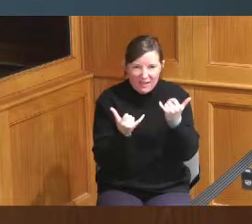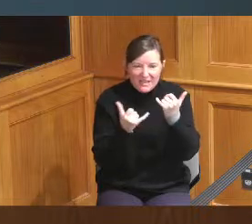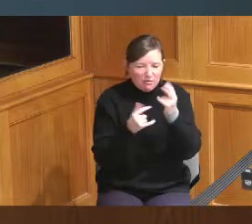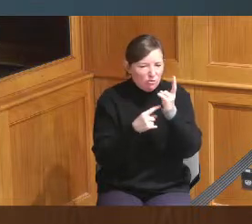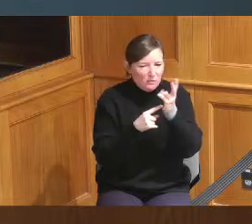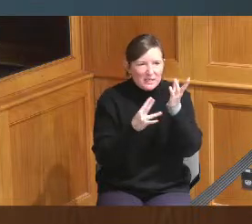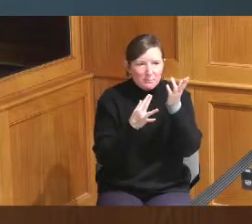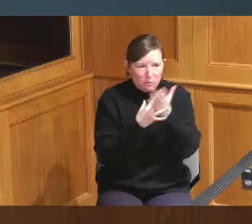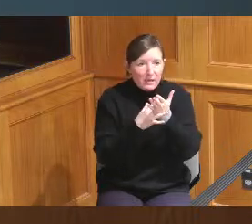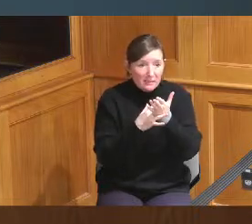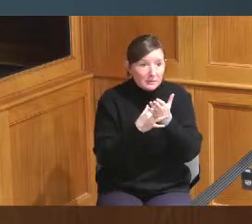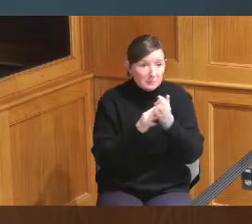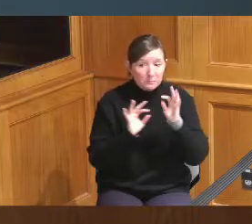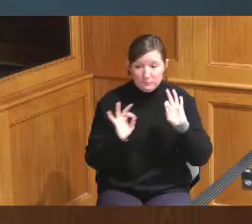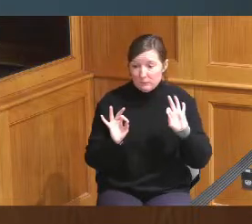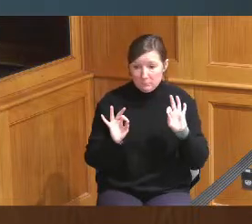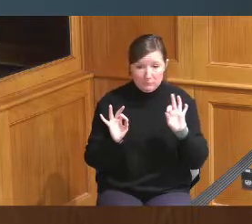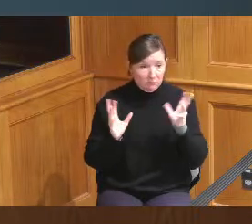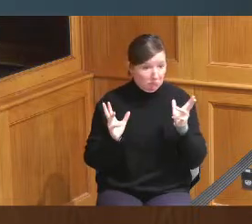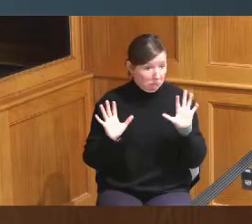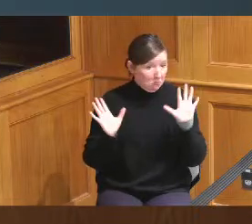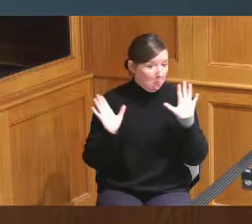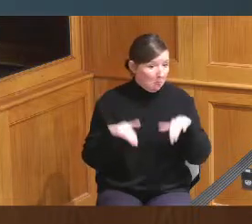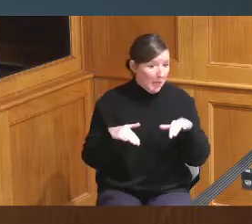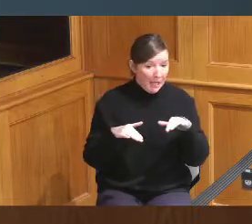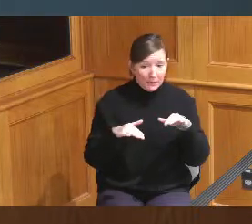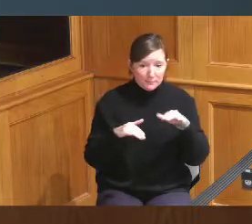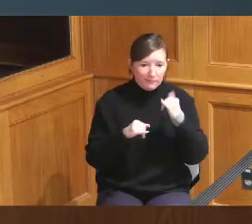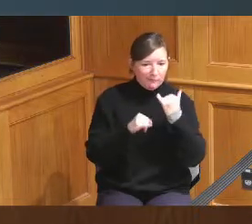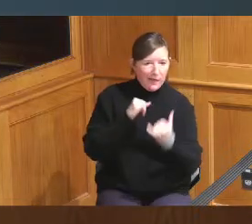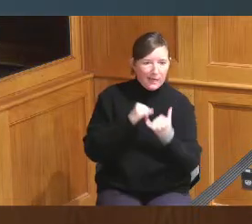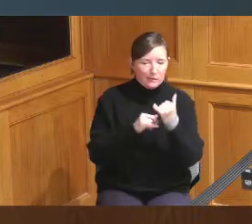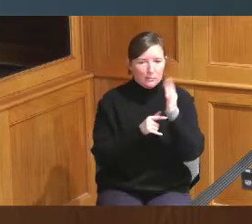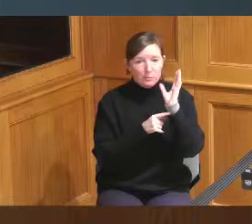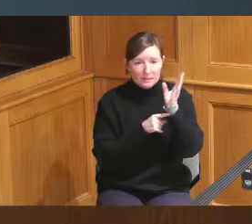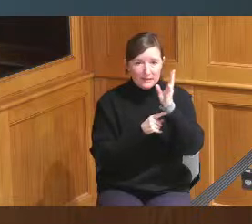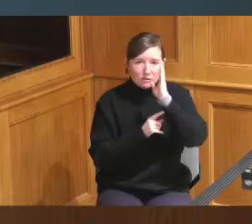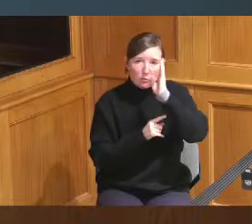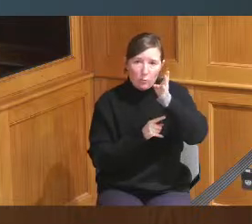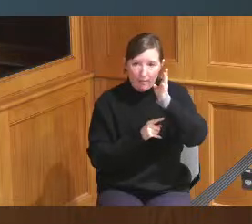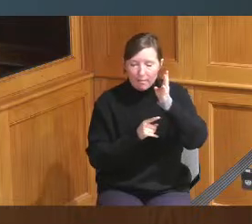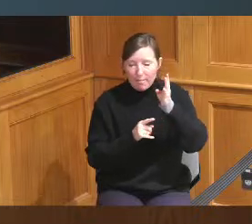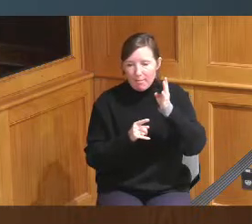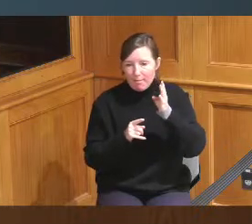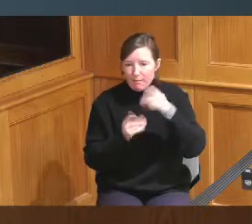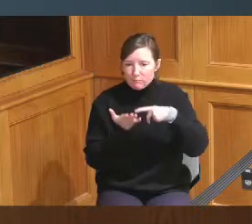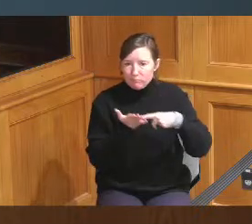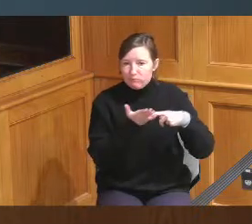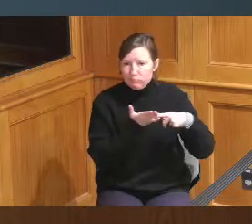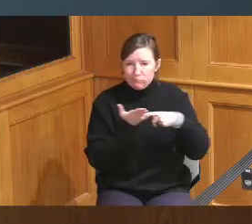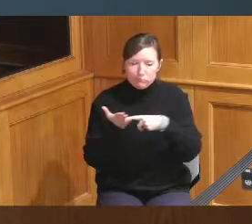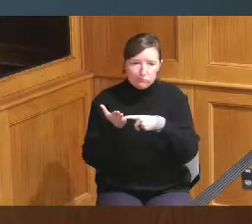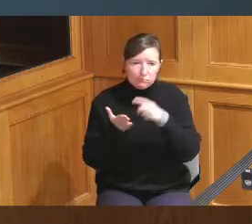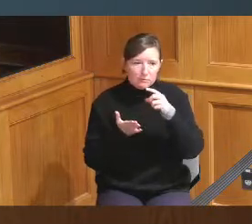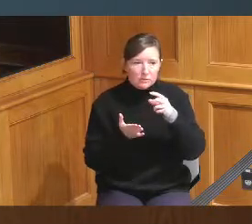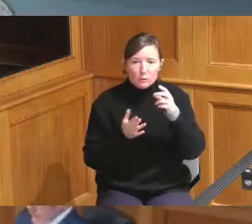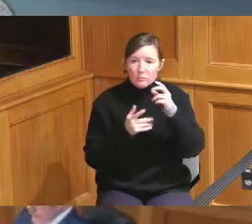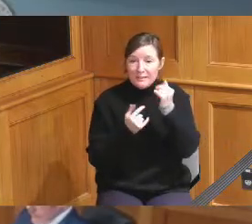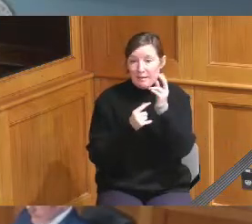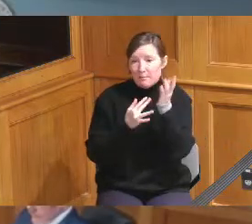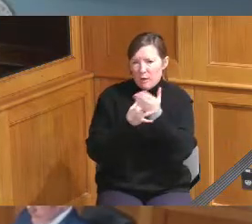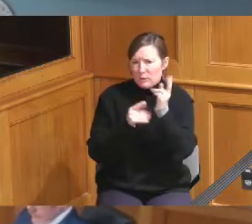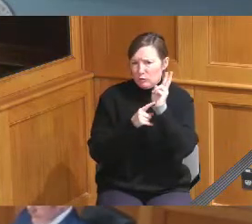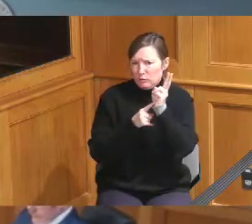2-minute break. And then we'll come back with our final presentation that Mr. Ludo will be making.